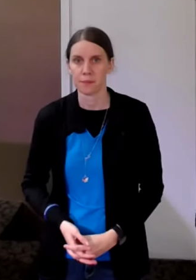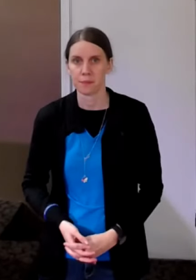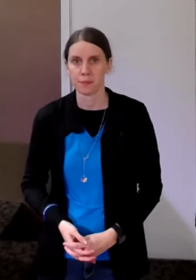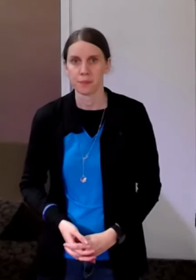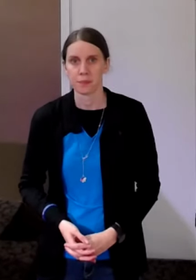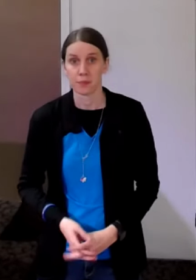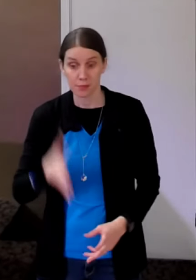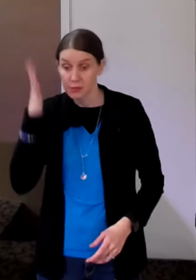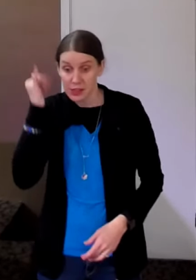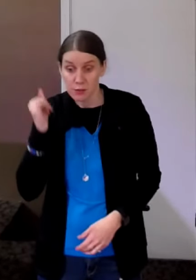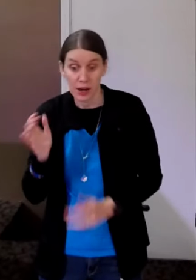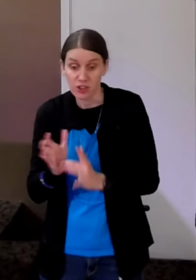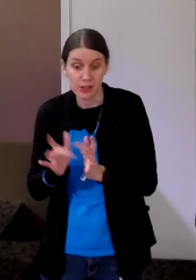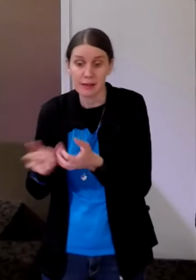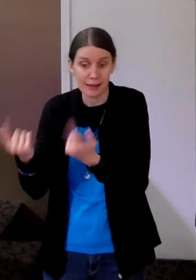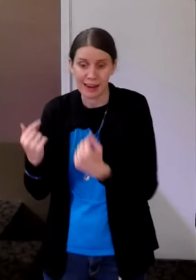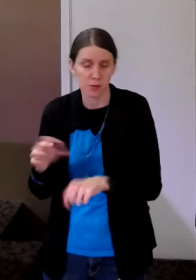That's why He came.